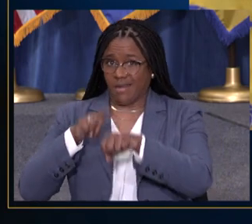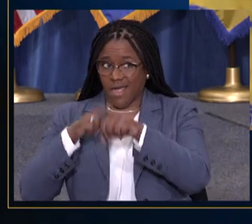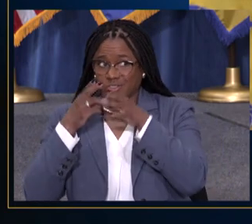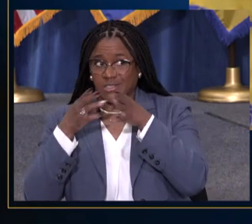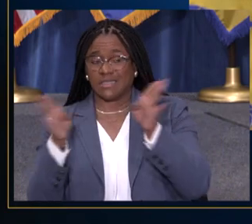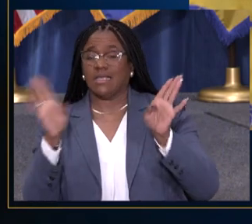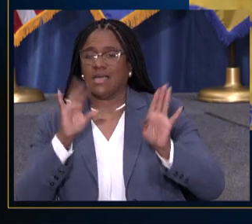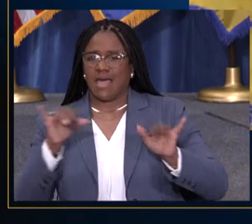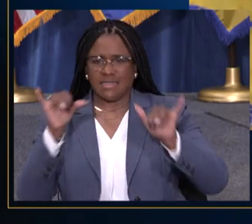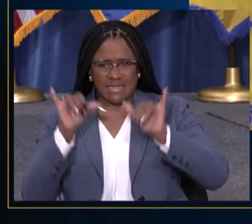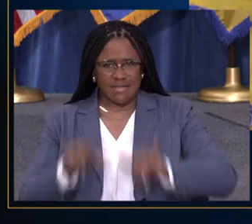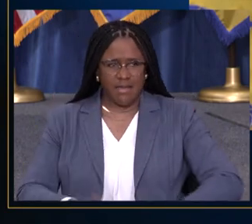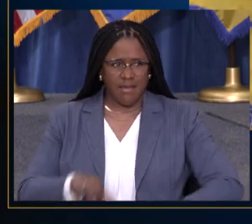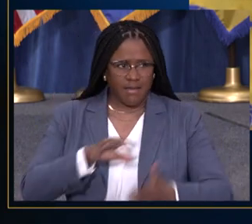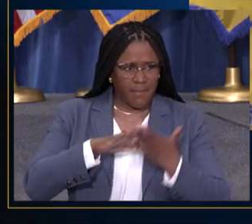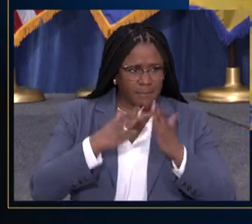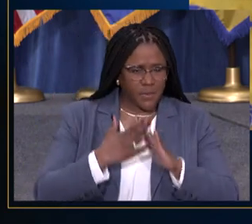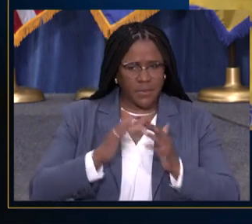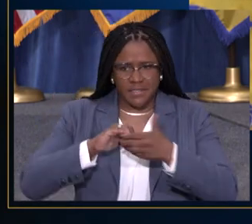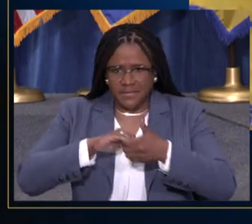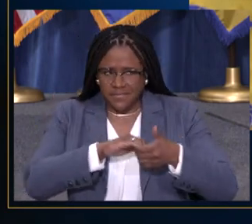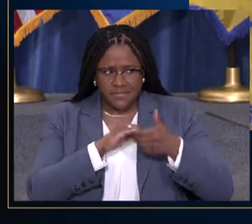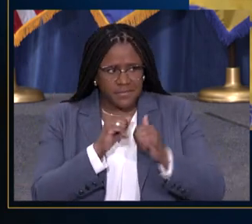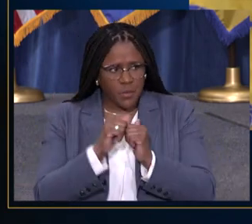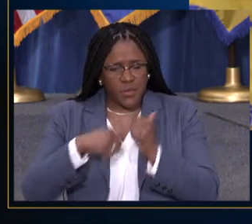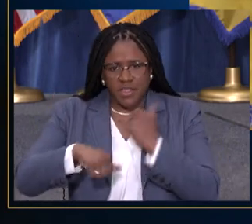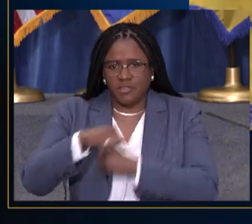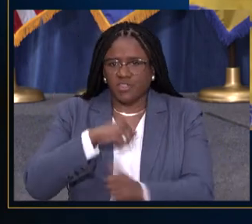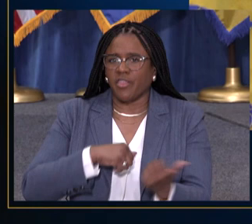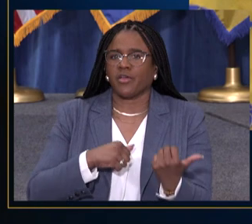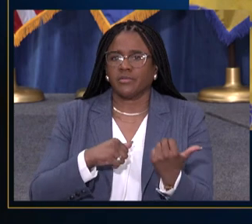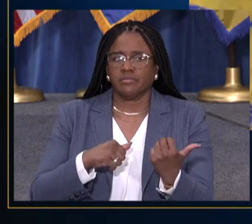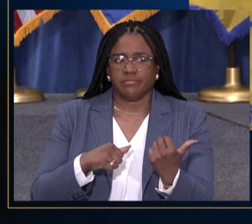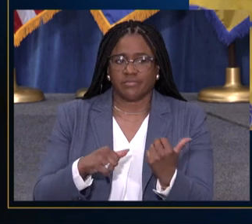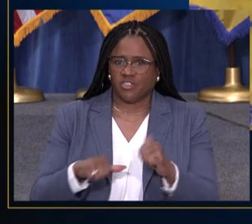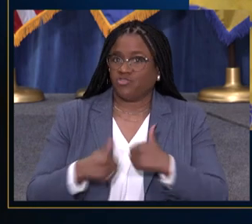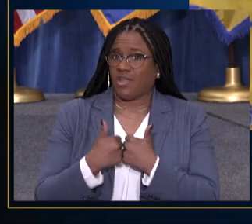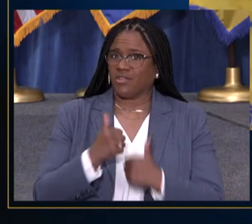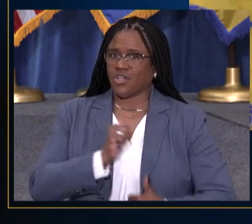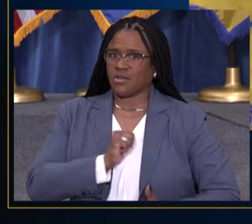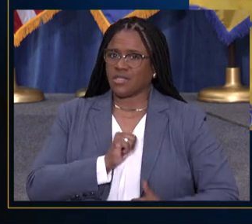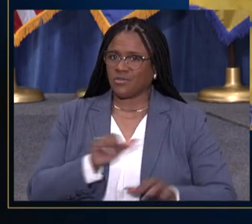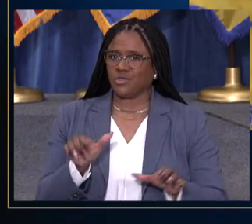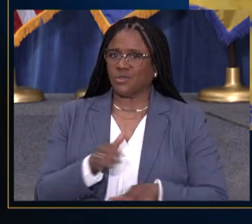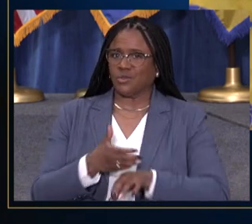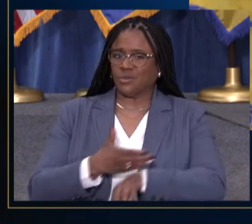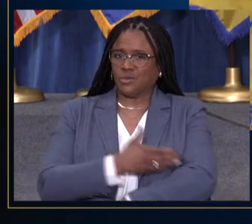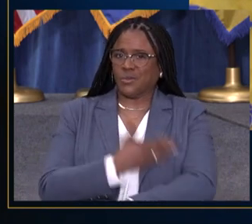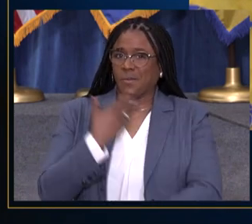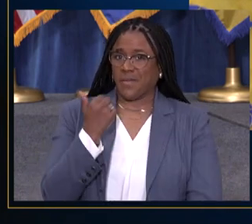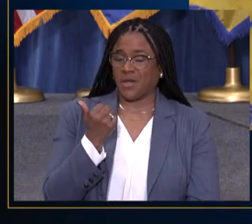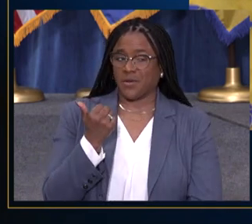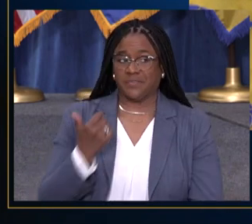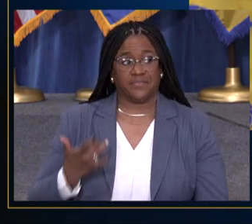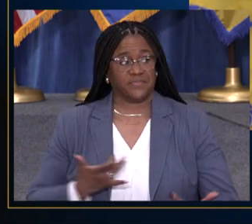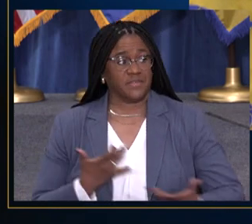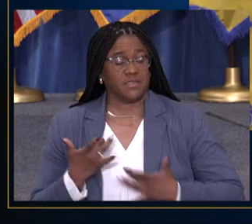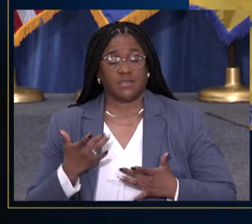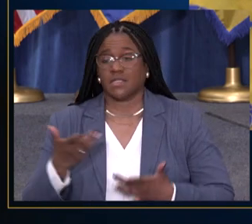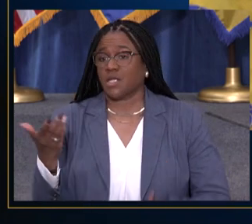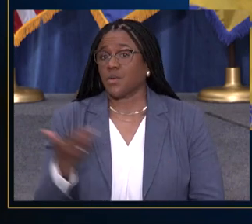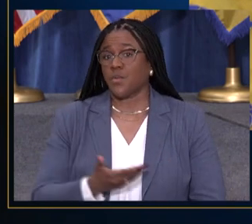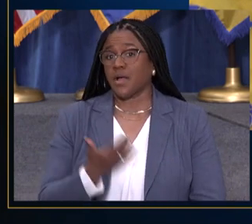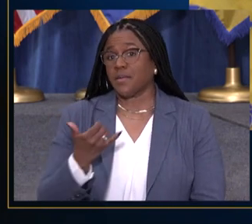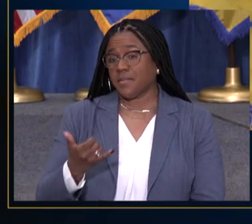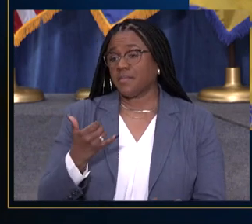and staying in community with each other to challenge us to continue to do better. So I'm very excited to welcome to the